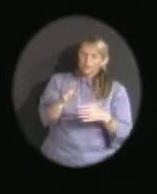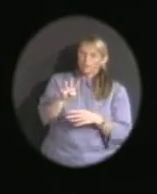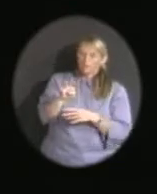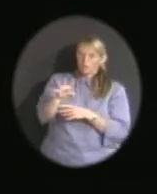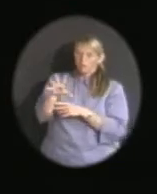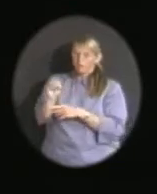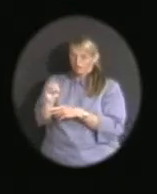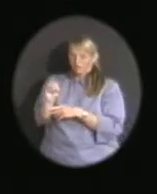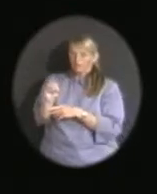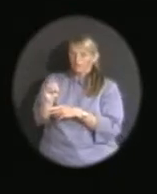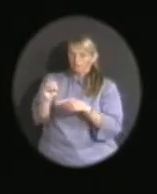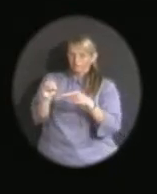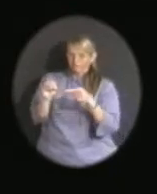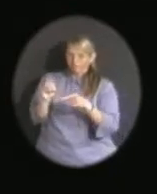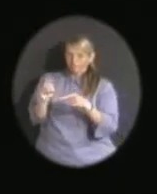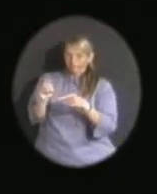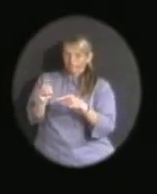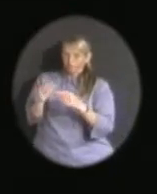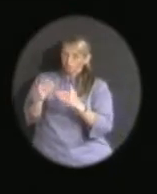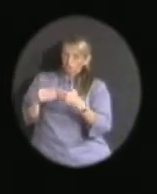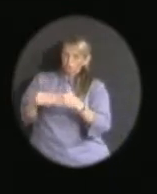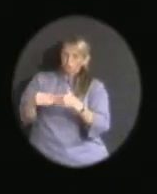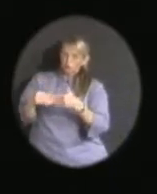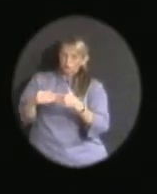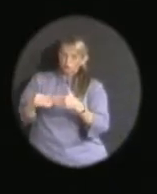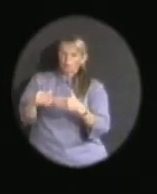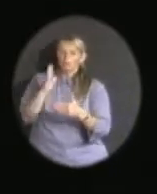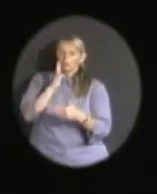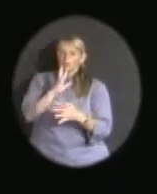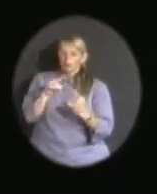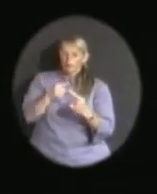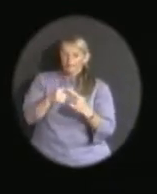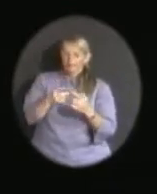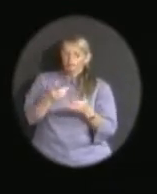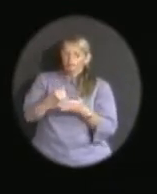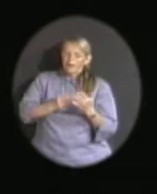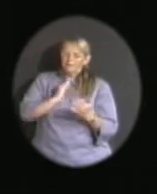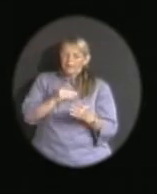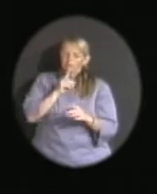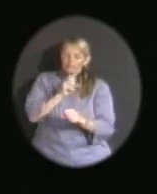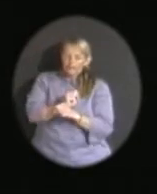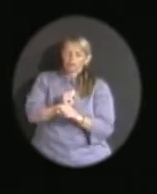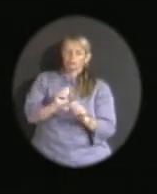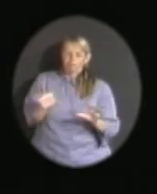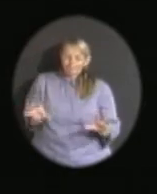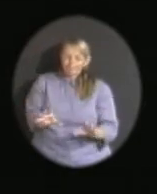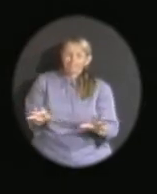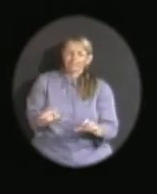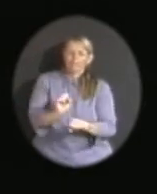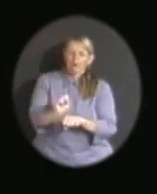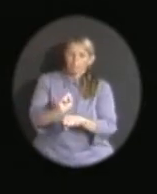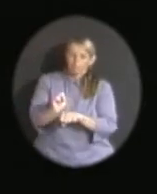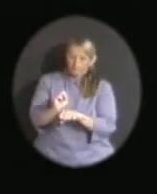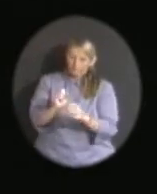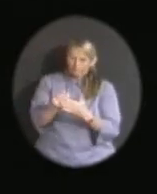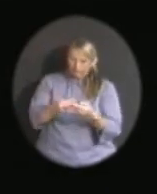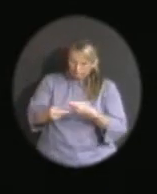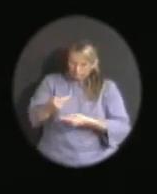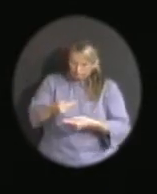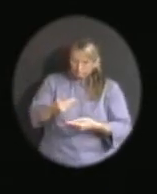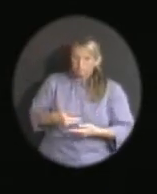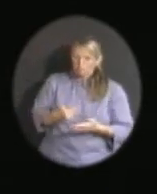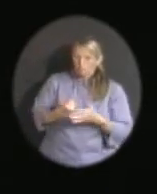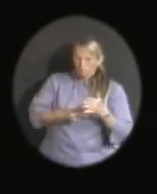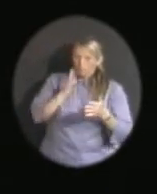want to talk about what's our real operating budget, what we're going to live by look like versus that published inflated budget.